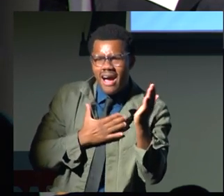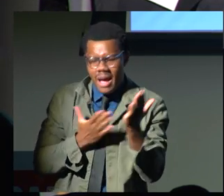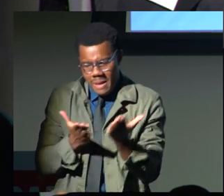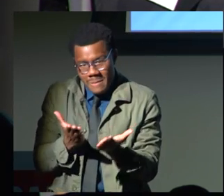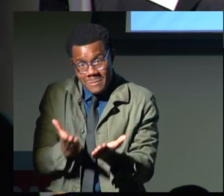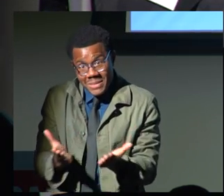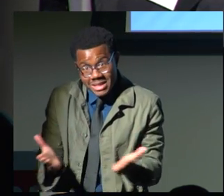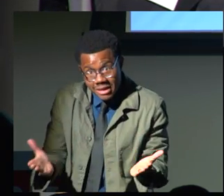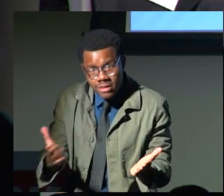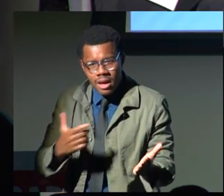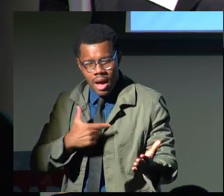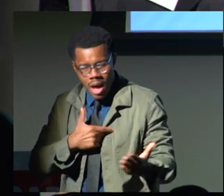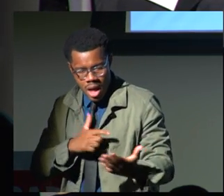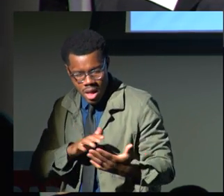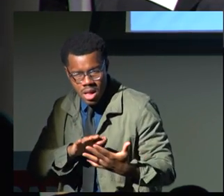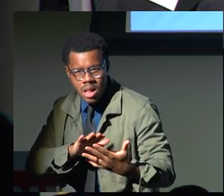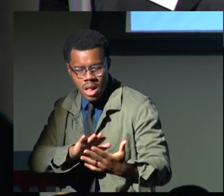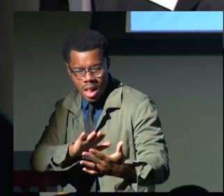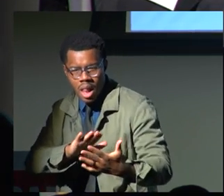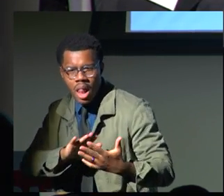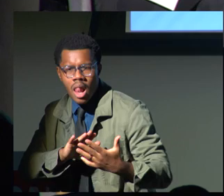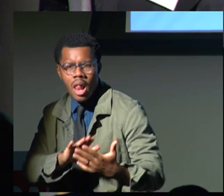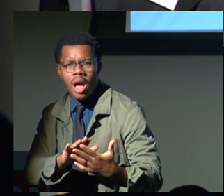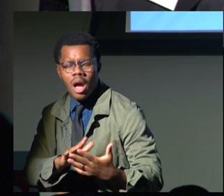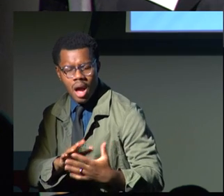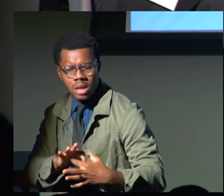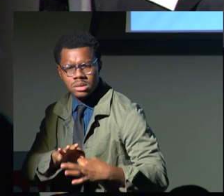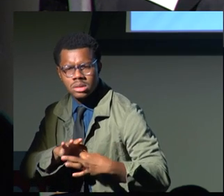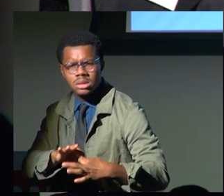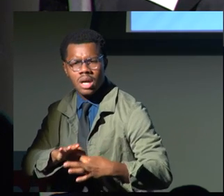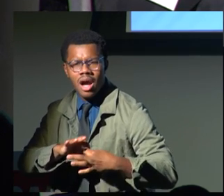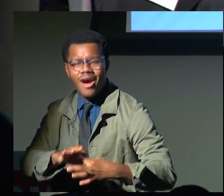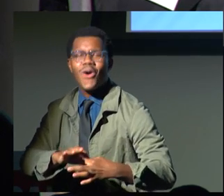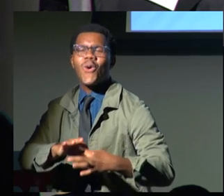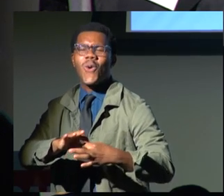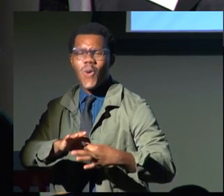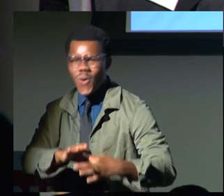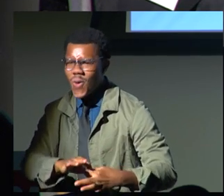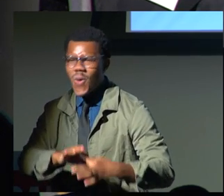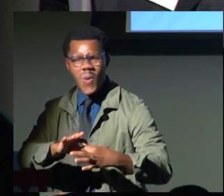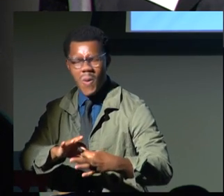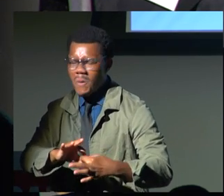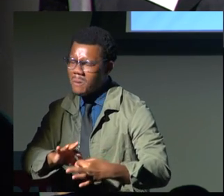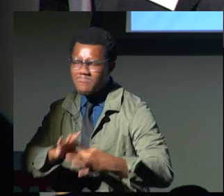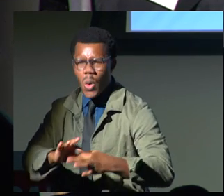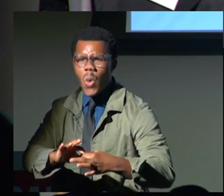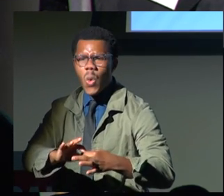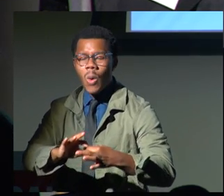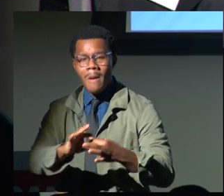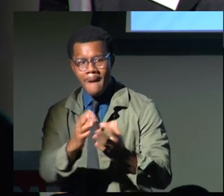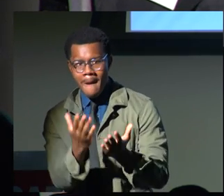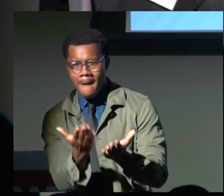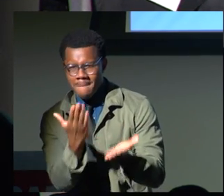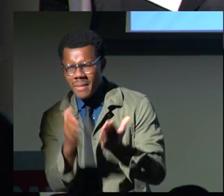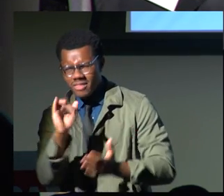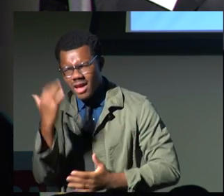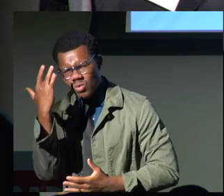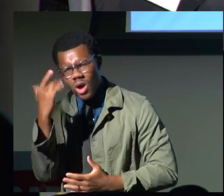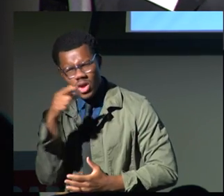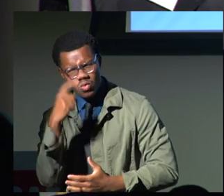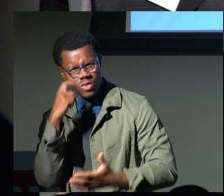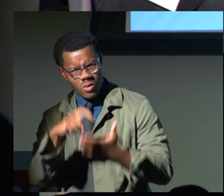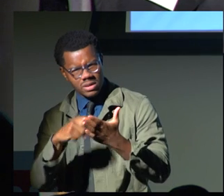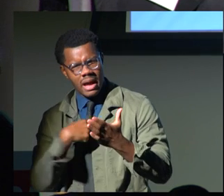and exploring the materials. And this is why maybe you can detect the growth. Yeah, you know? but also I